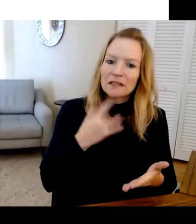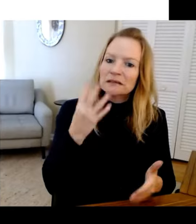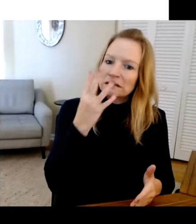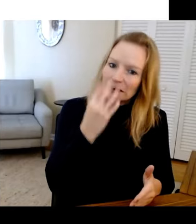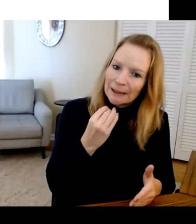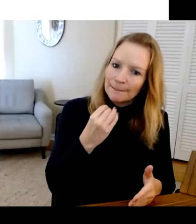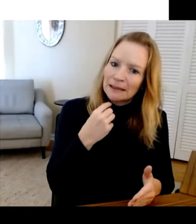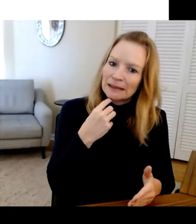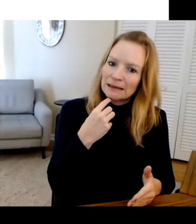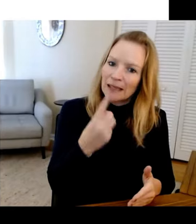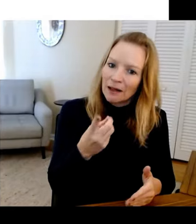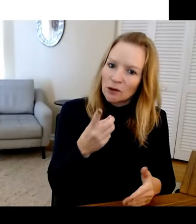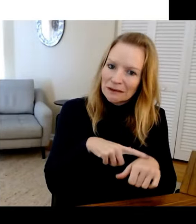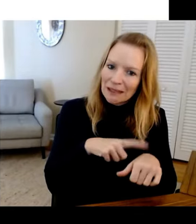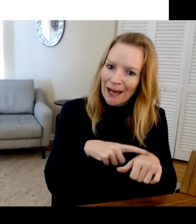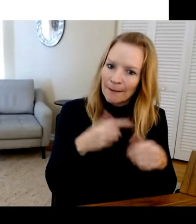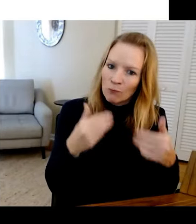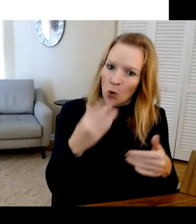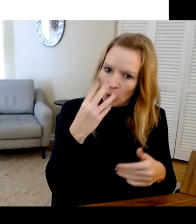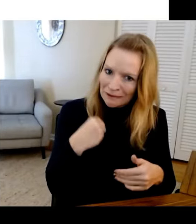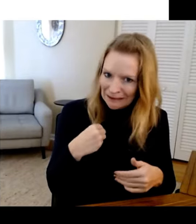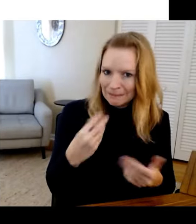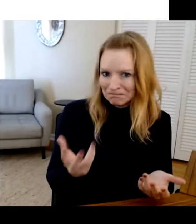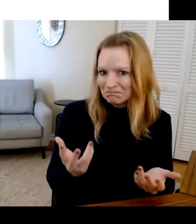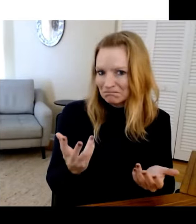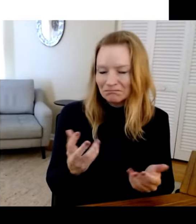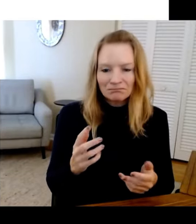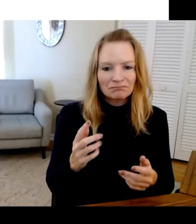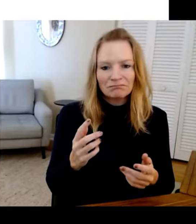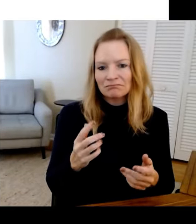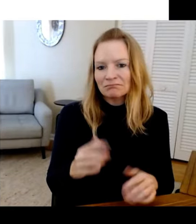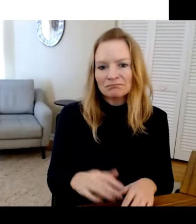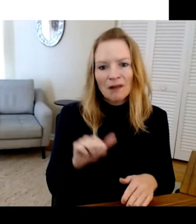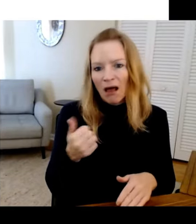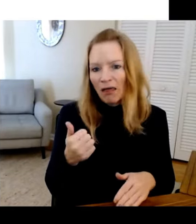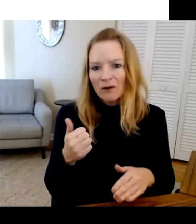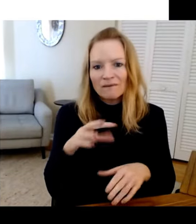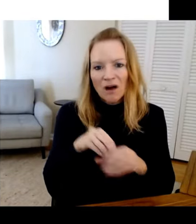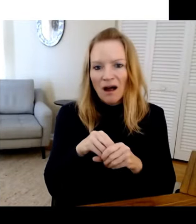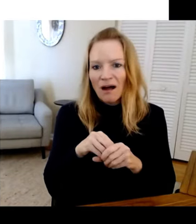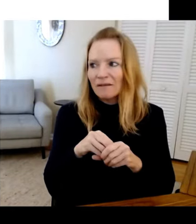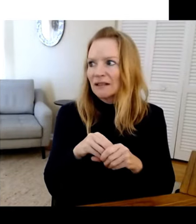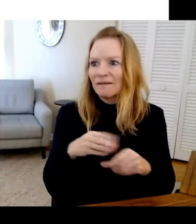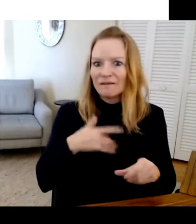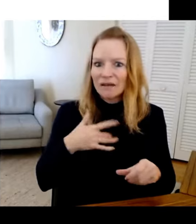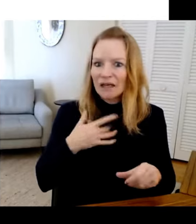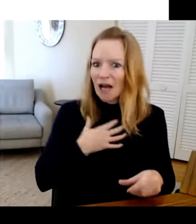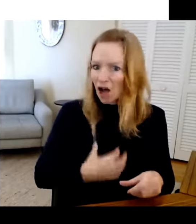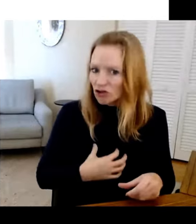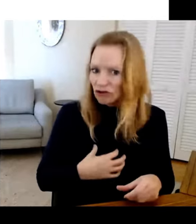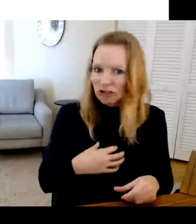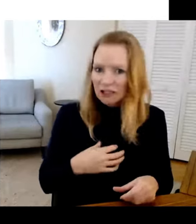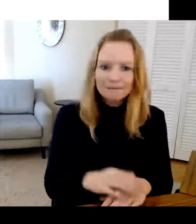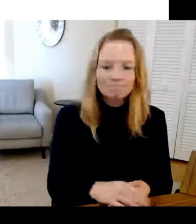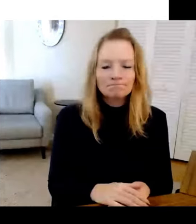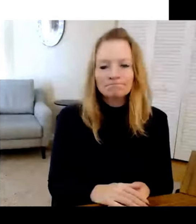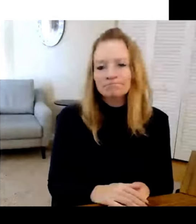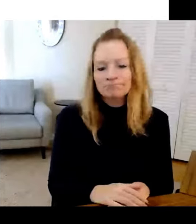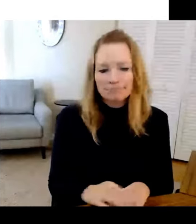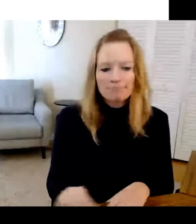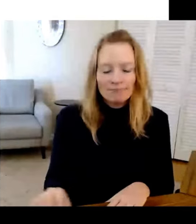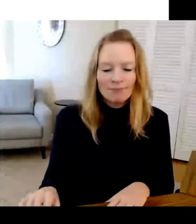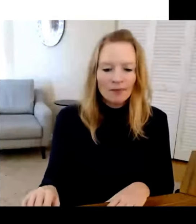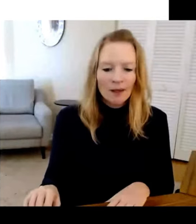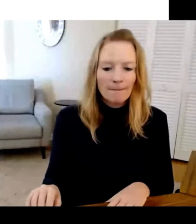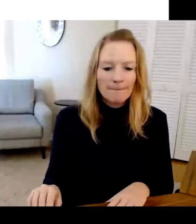if you feel happy, or on the other hand, a different neurotransmitter will make you feel when you're tired that it's time to go to sleep. Or,